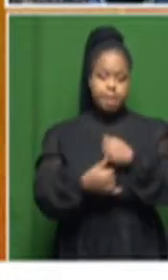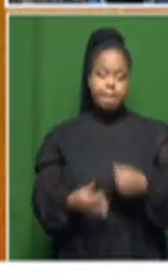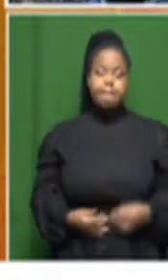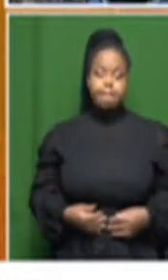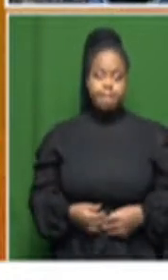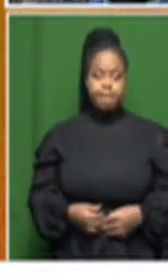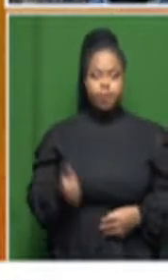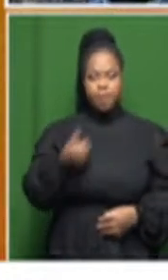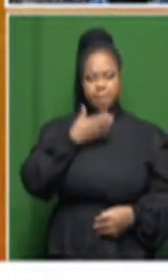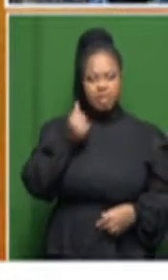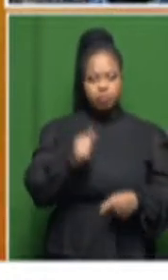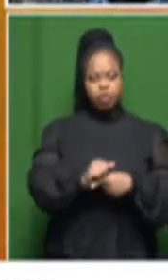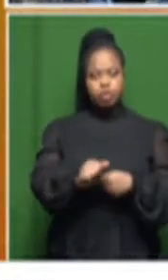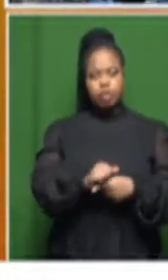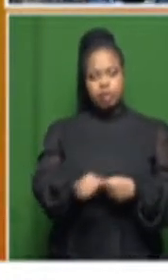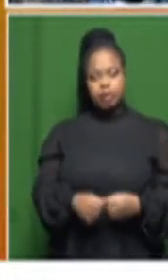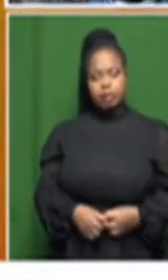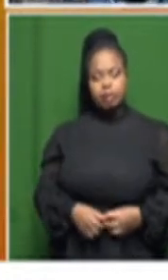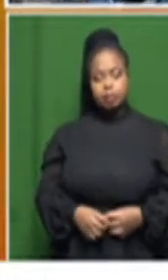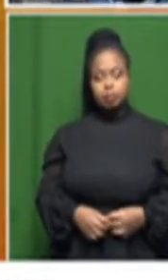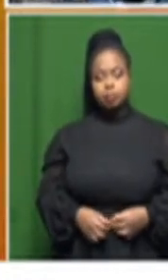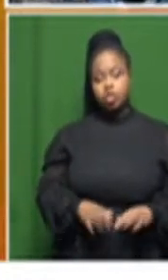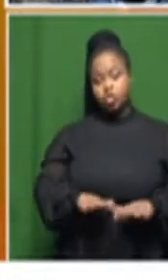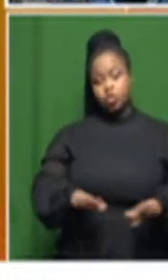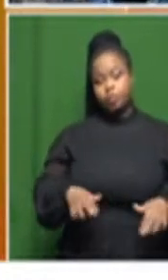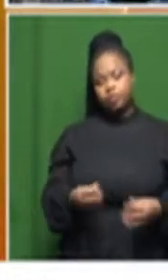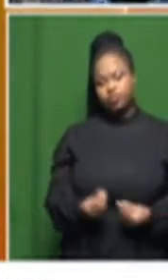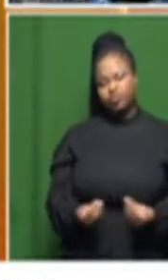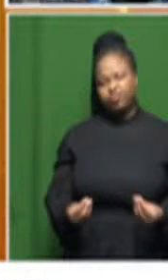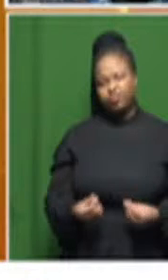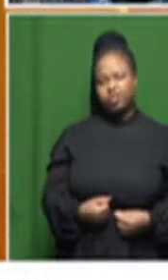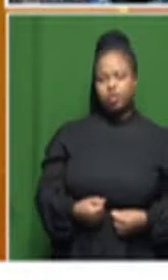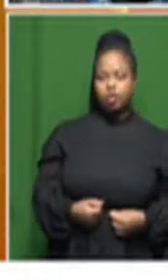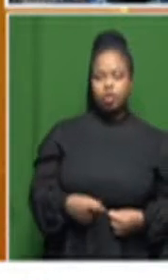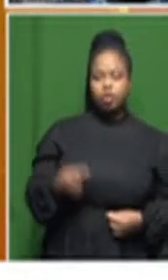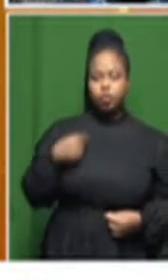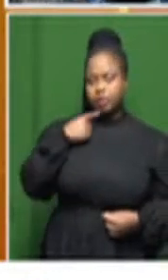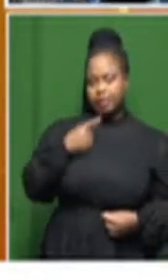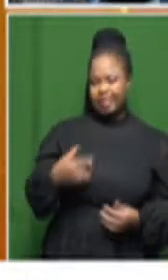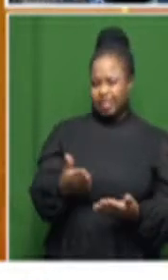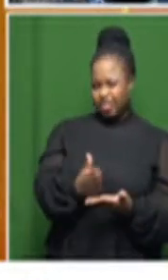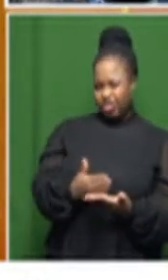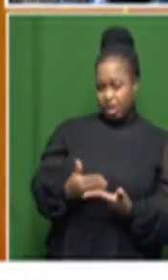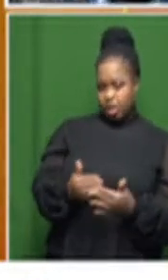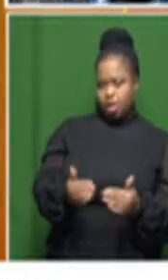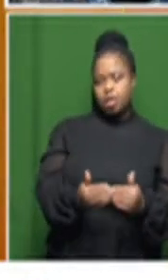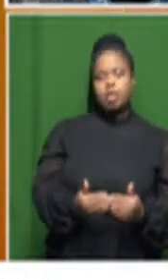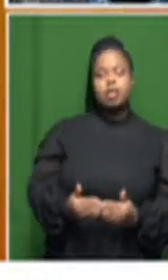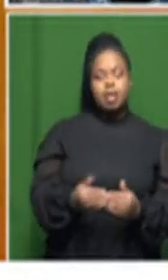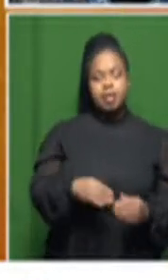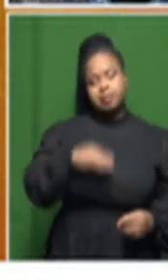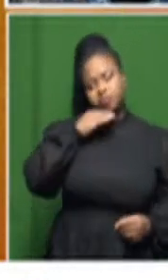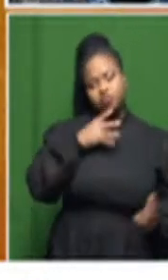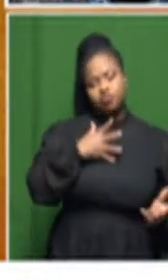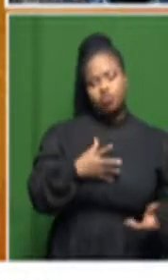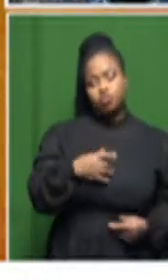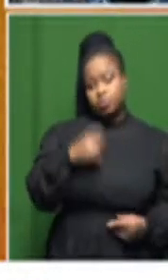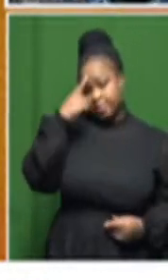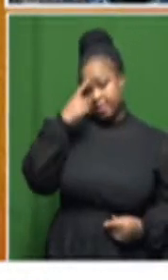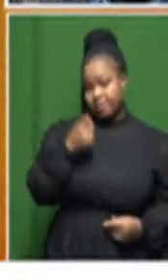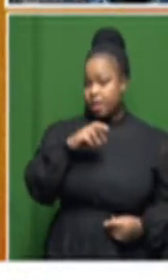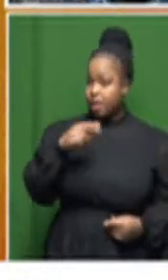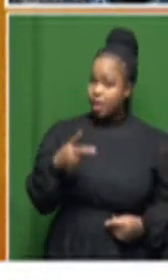your best practices. My kids will normally tell me that sharing is caring, and we believe that other provinces